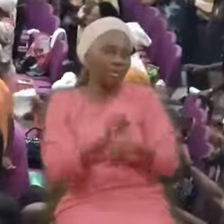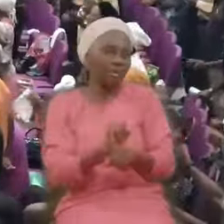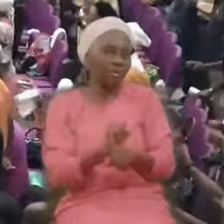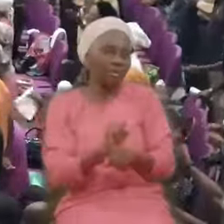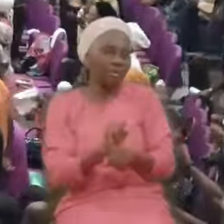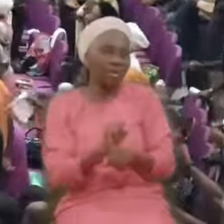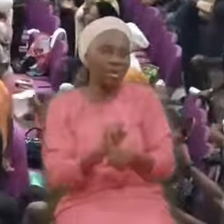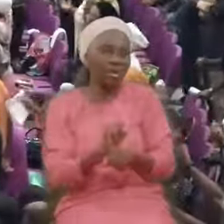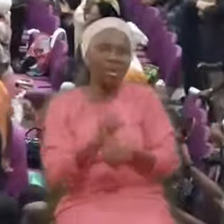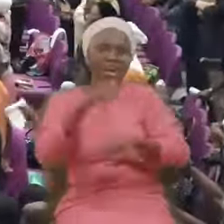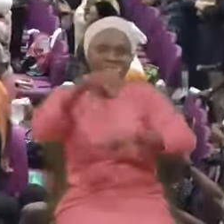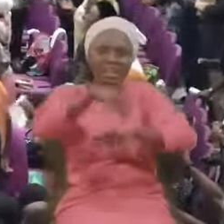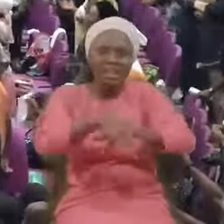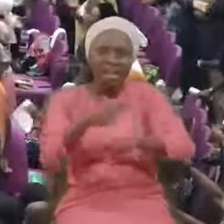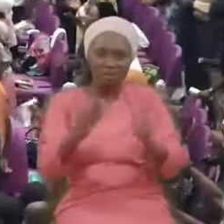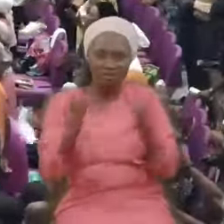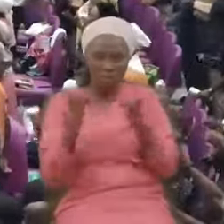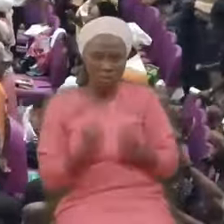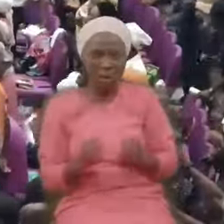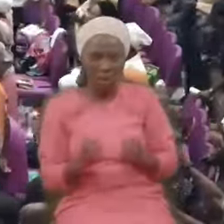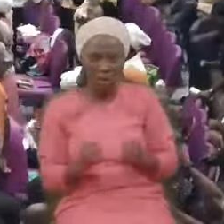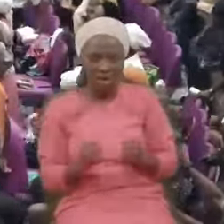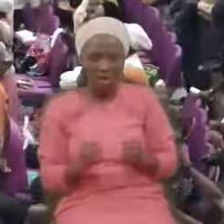Tonight is a night of power.